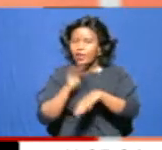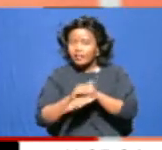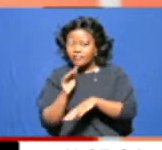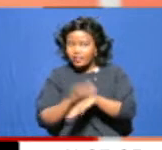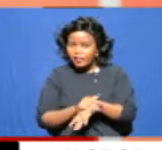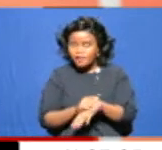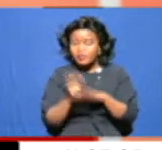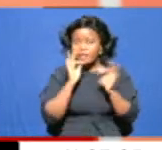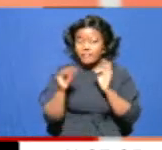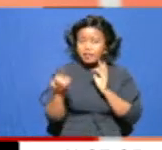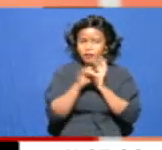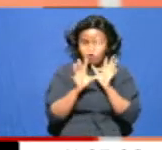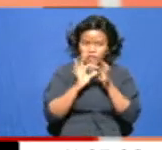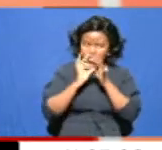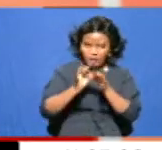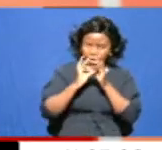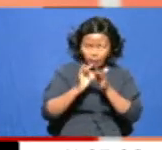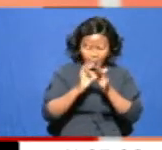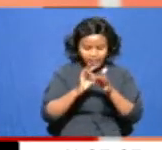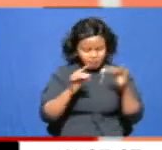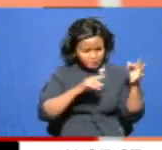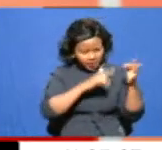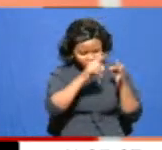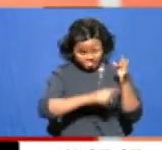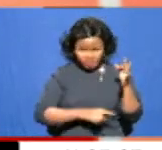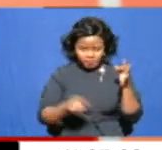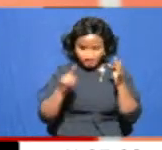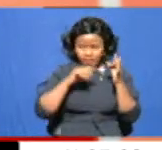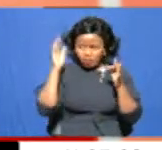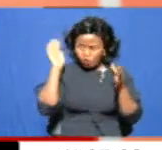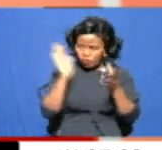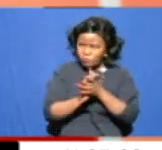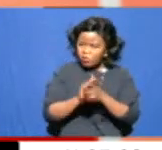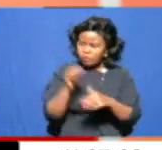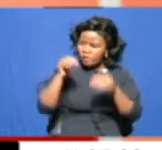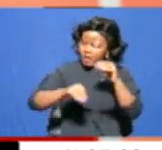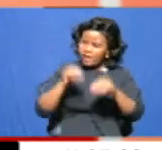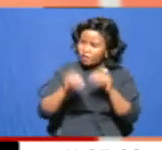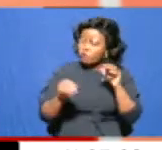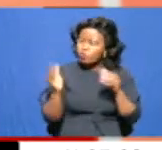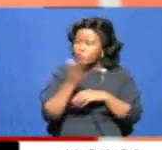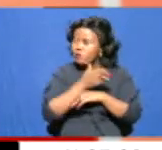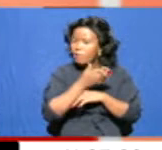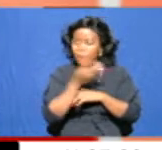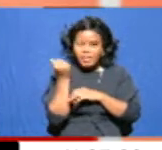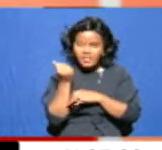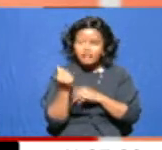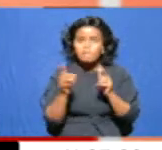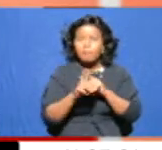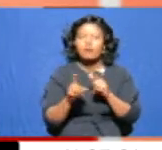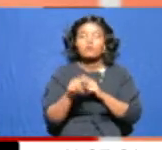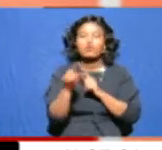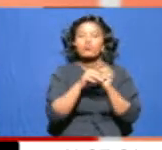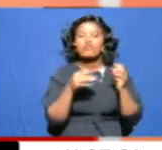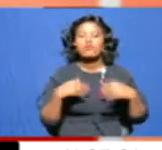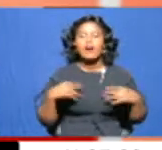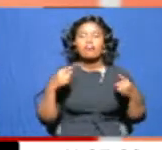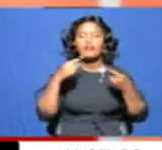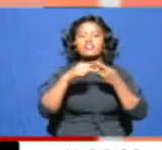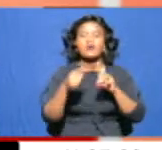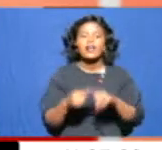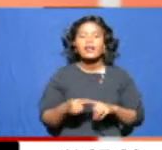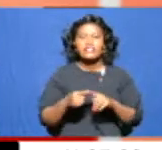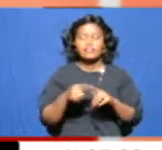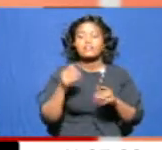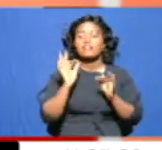by those values, we believe this election will be very different from every other election. We'll be able to set the standards that if